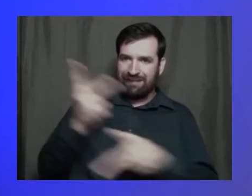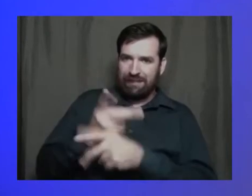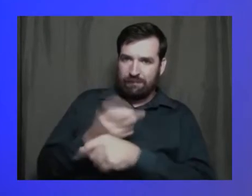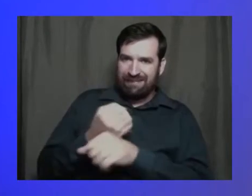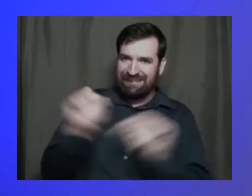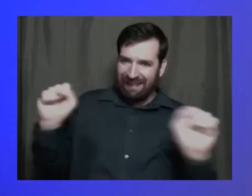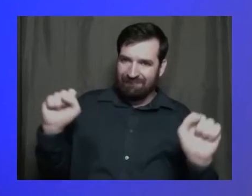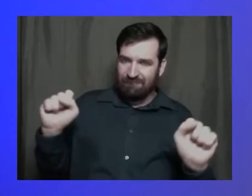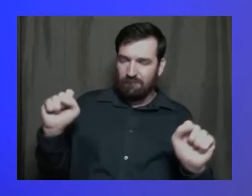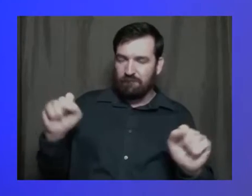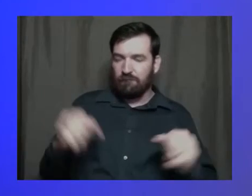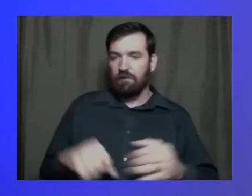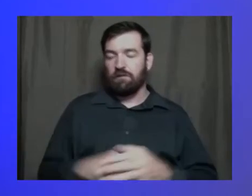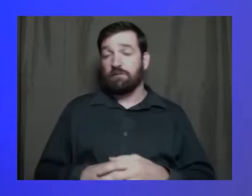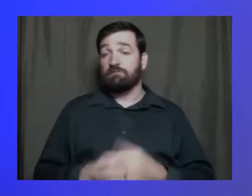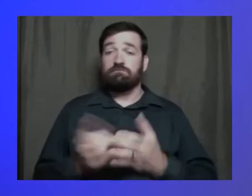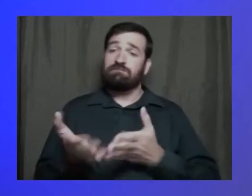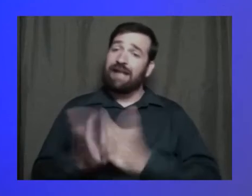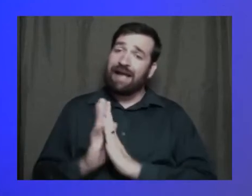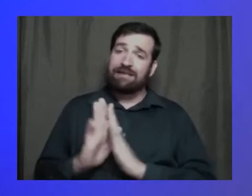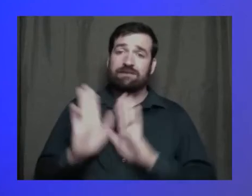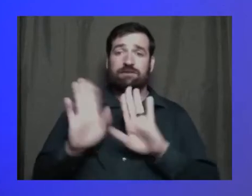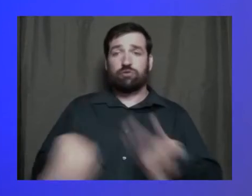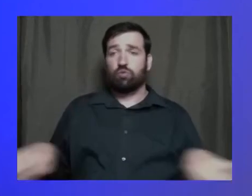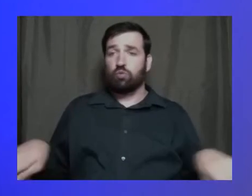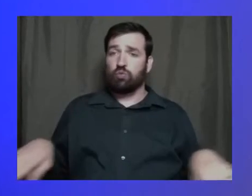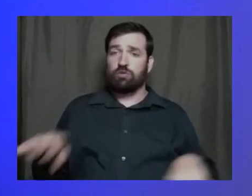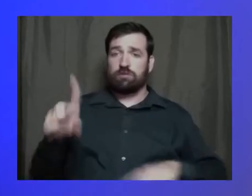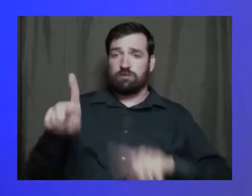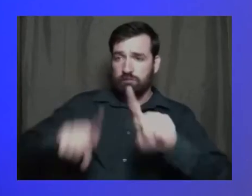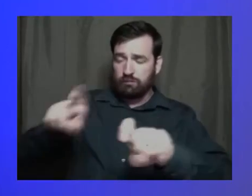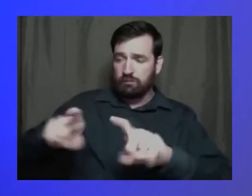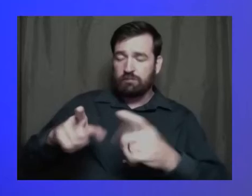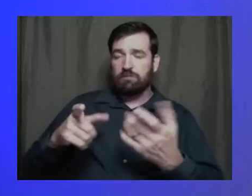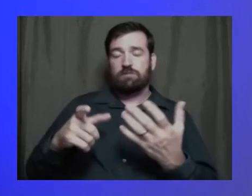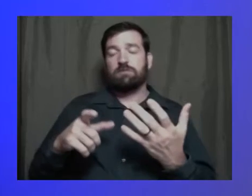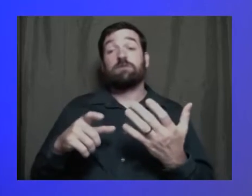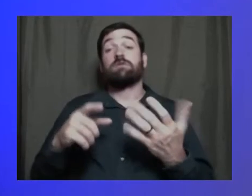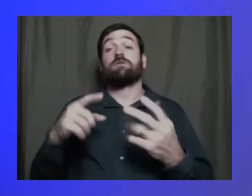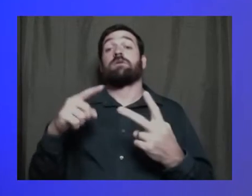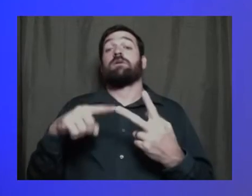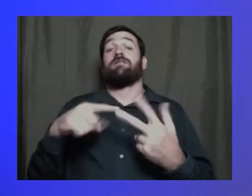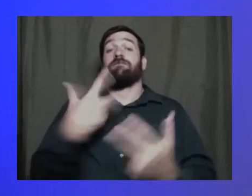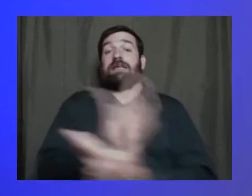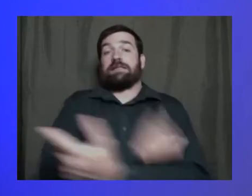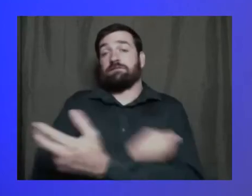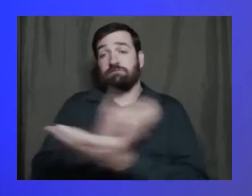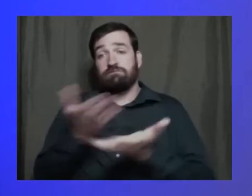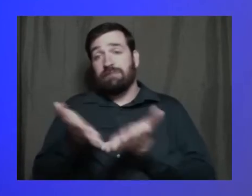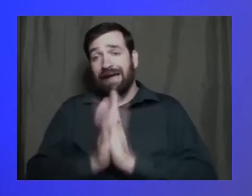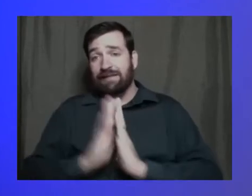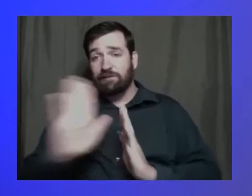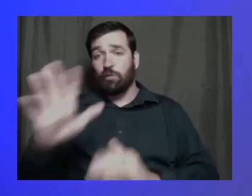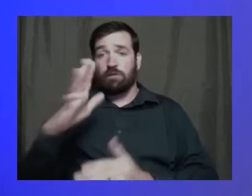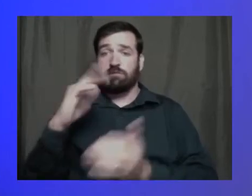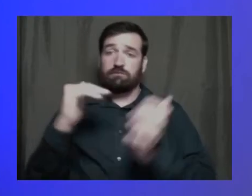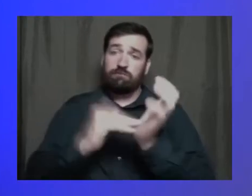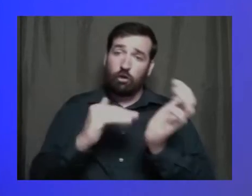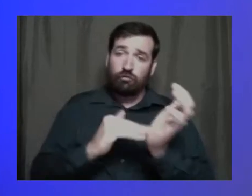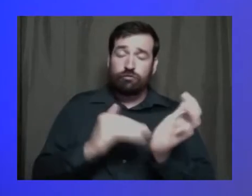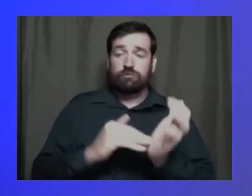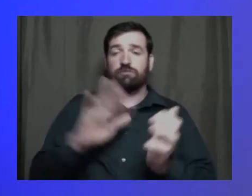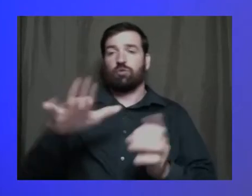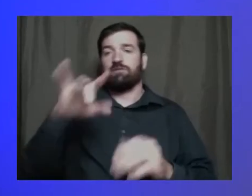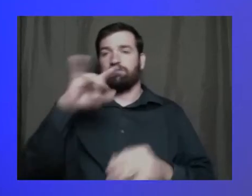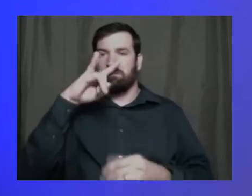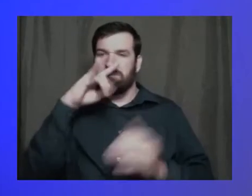year? Ask your schools those questions. And then regarding vaccine, ask your pediatrician, ask your child's medical provider. Tell me